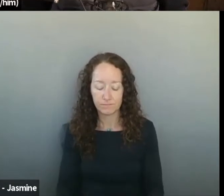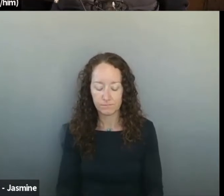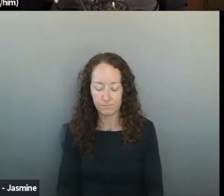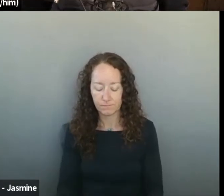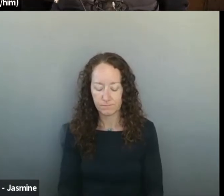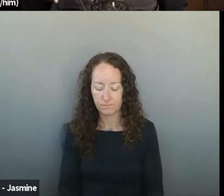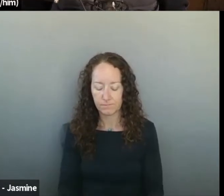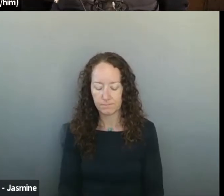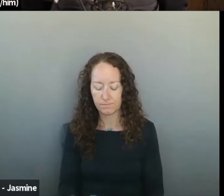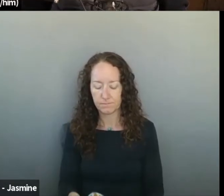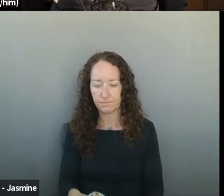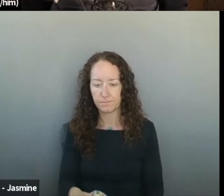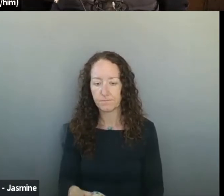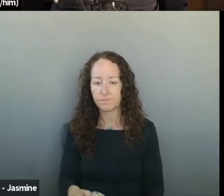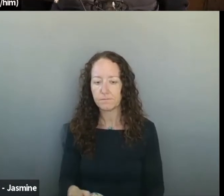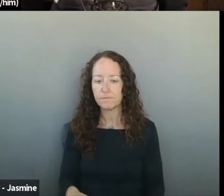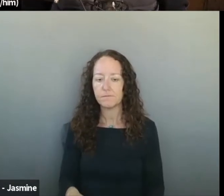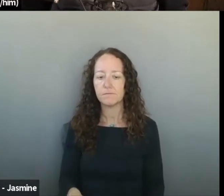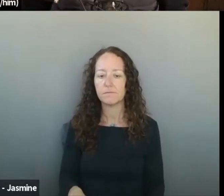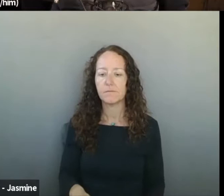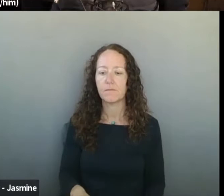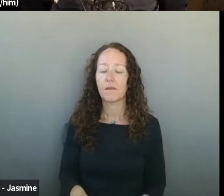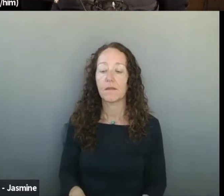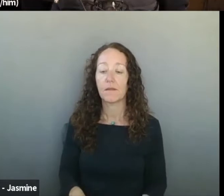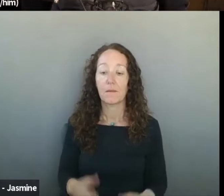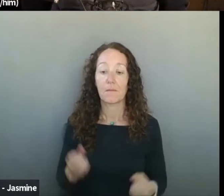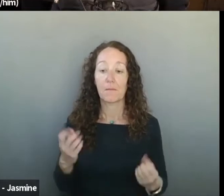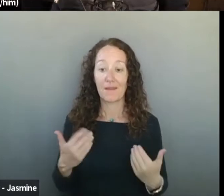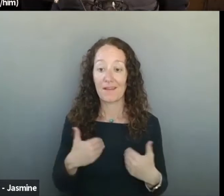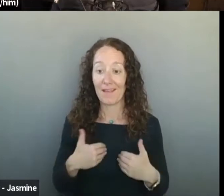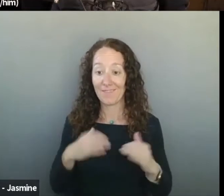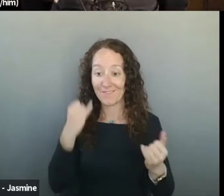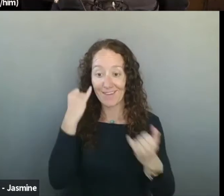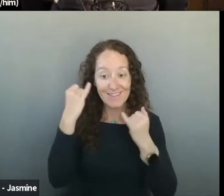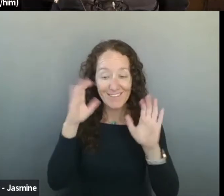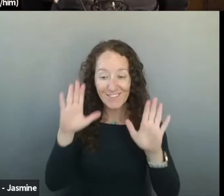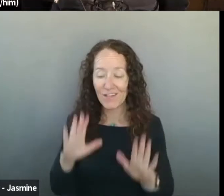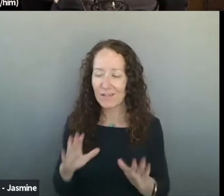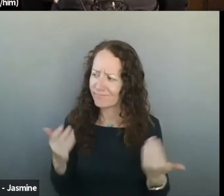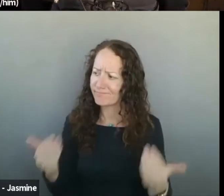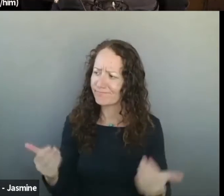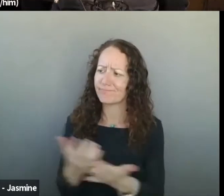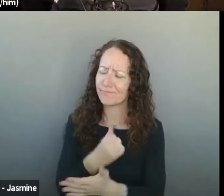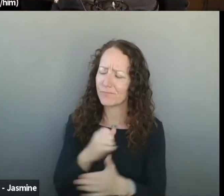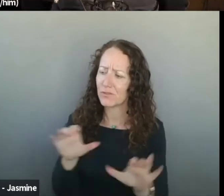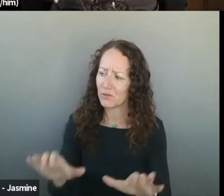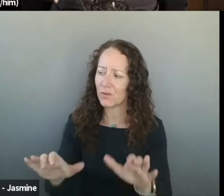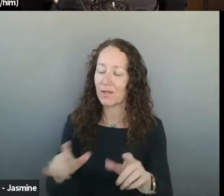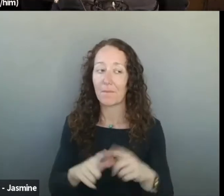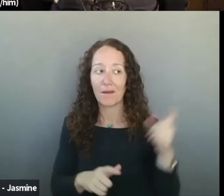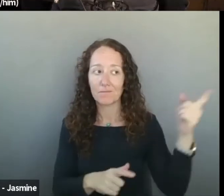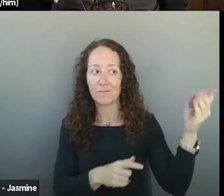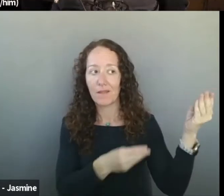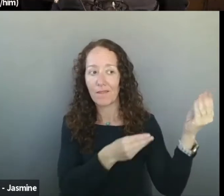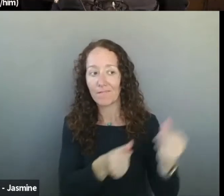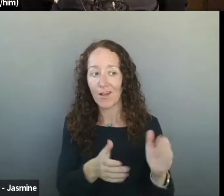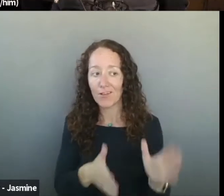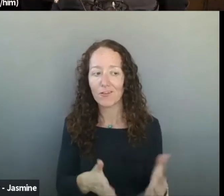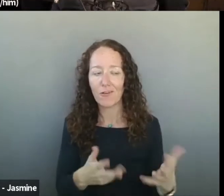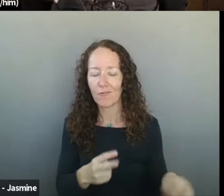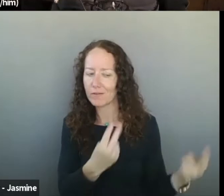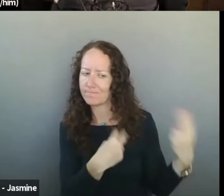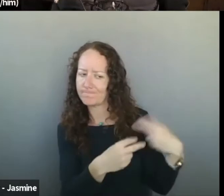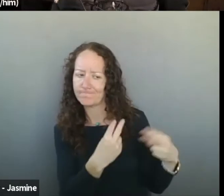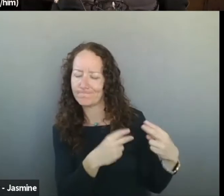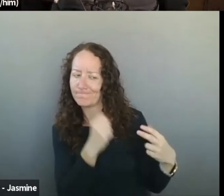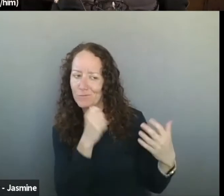of, why don't we just do the damn thing already? But we have these funders who already don't trust us,